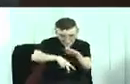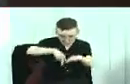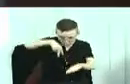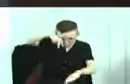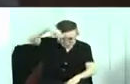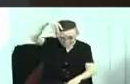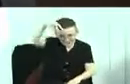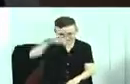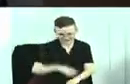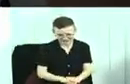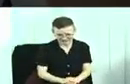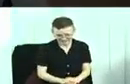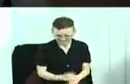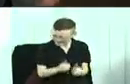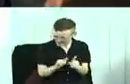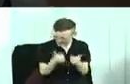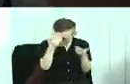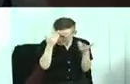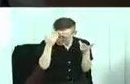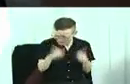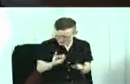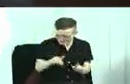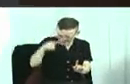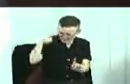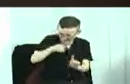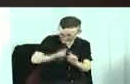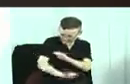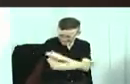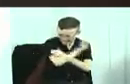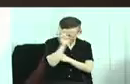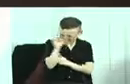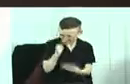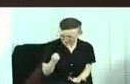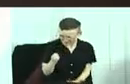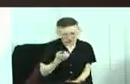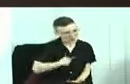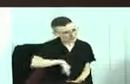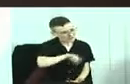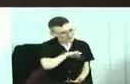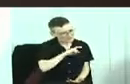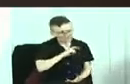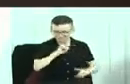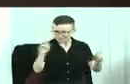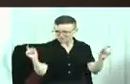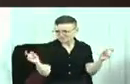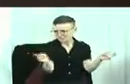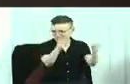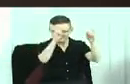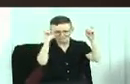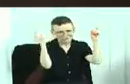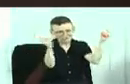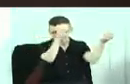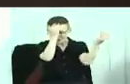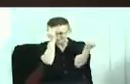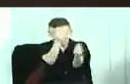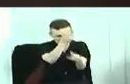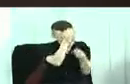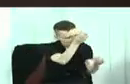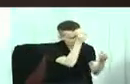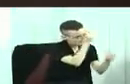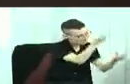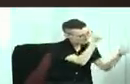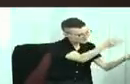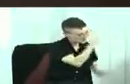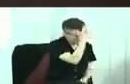know that that's what Easter is all about? We need to share and tell this story because when we do, that's